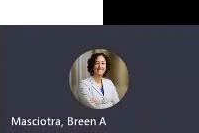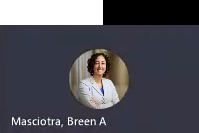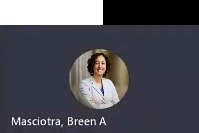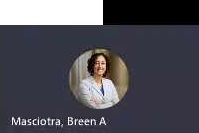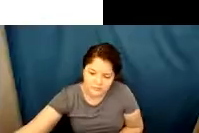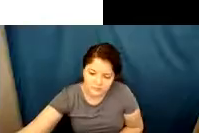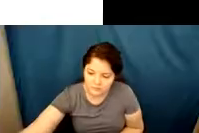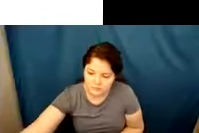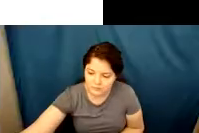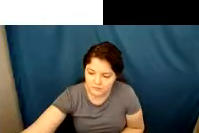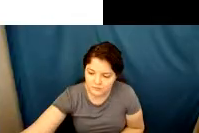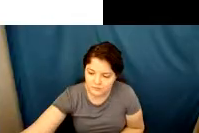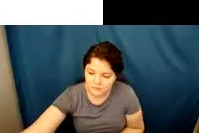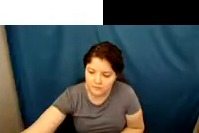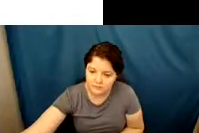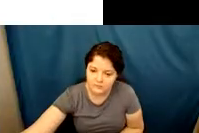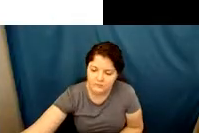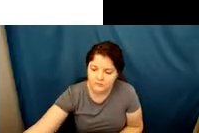Thank you for that comment.